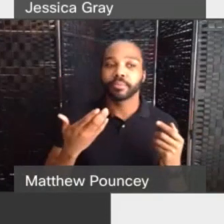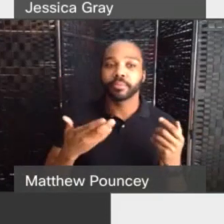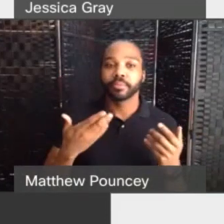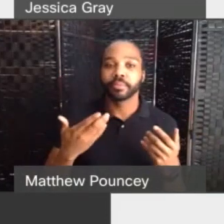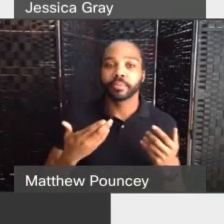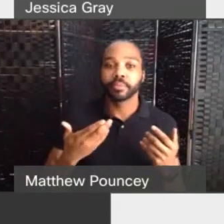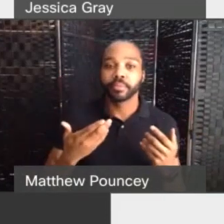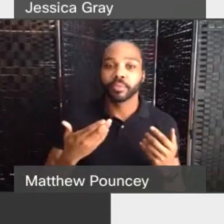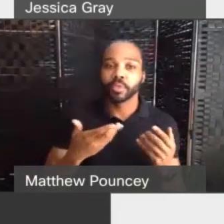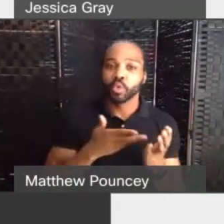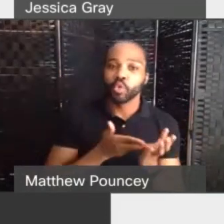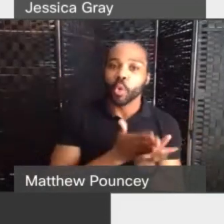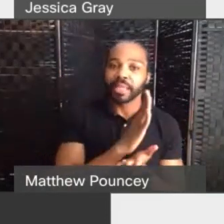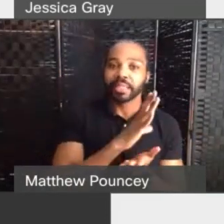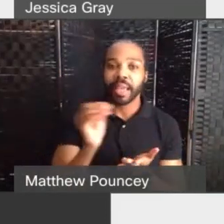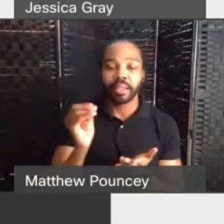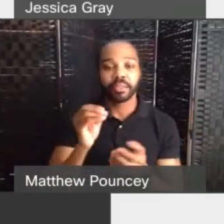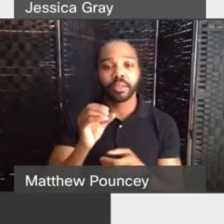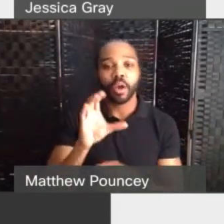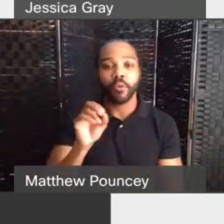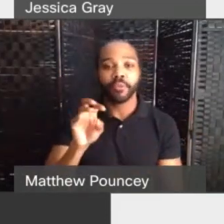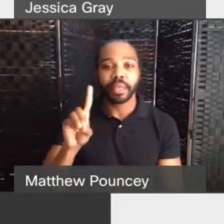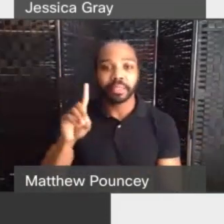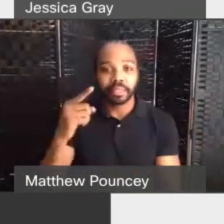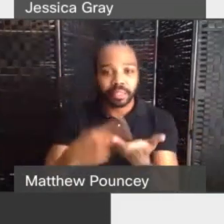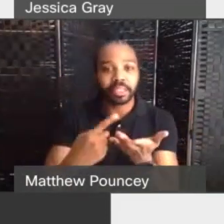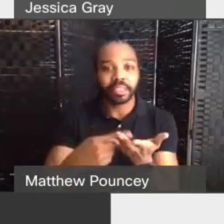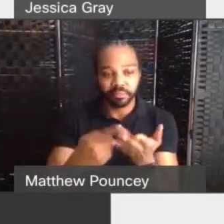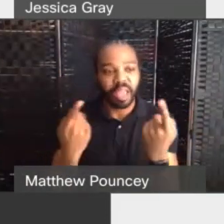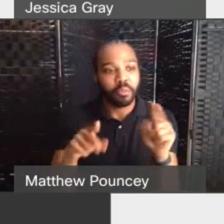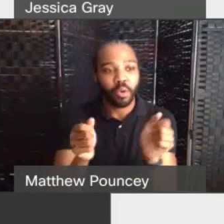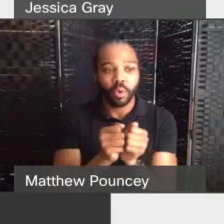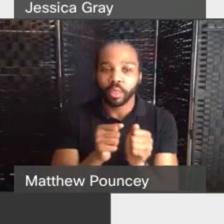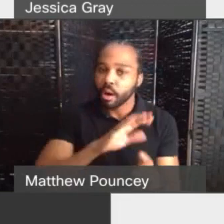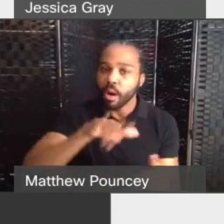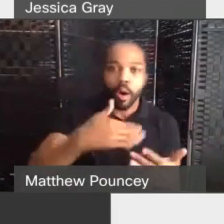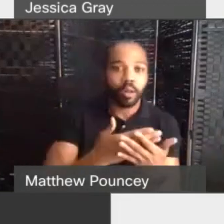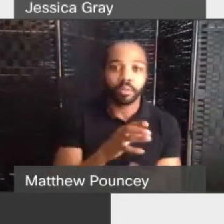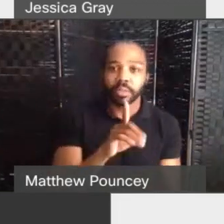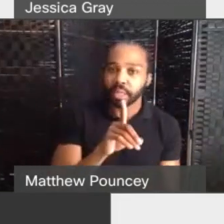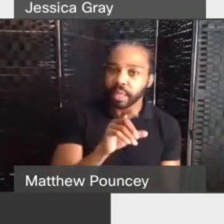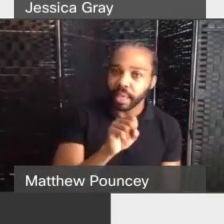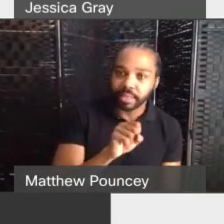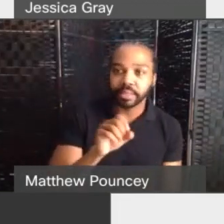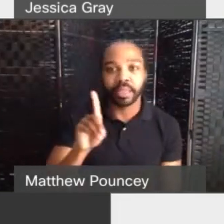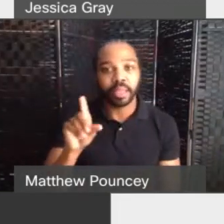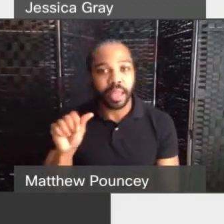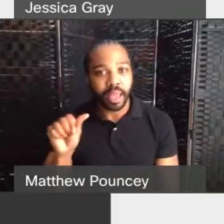rights and COVID discussion, which has occurred amongst all of our DDS staff, all of our DDA